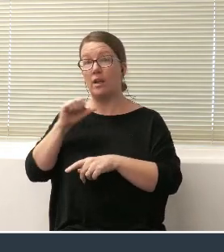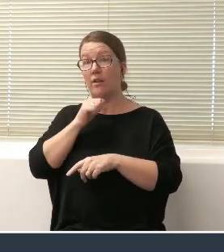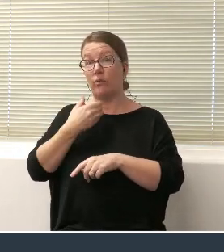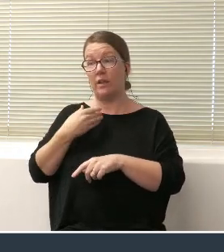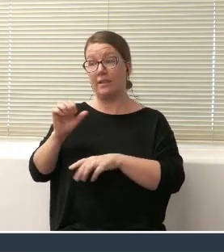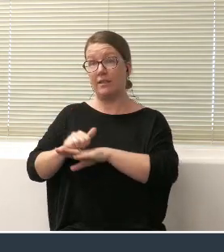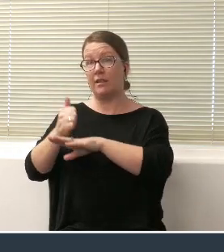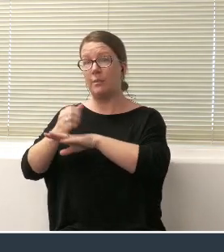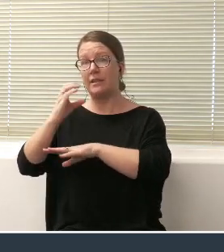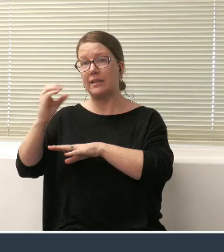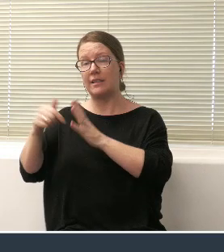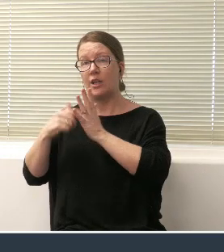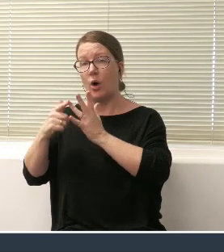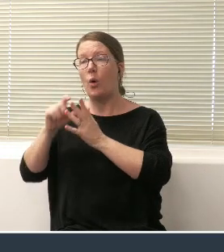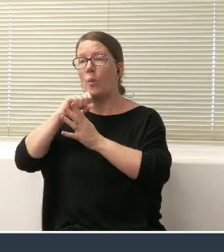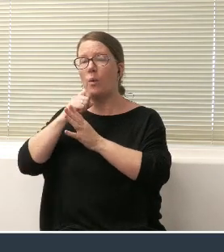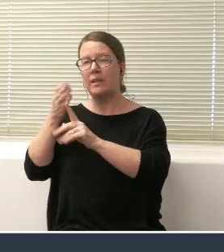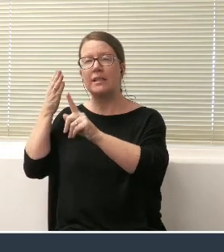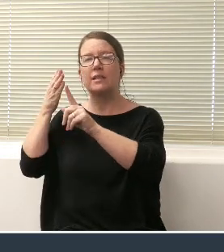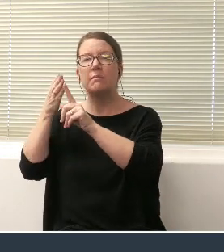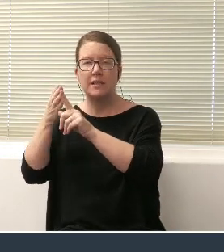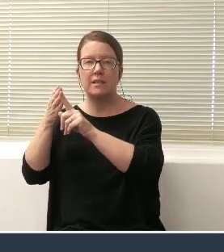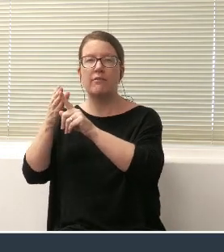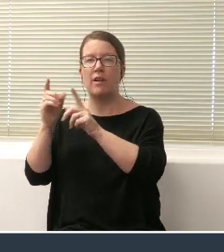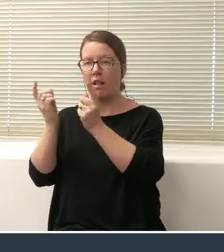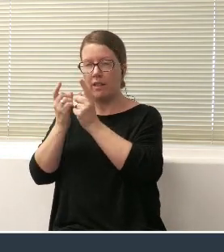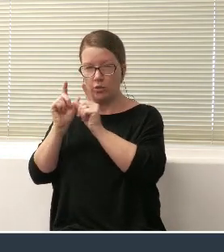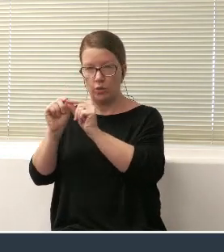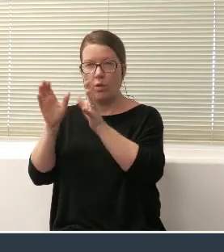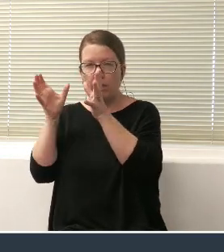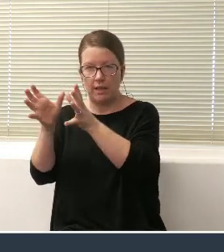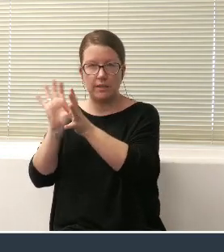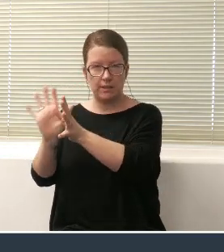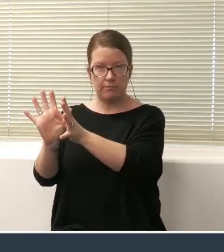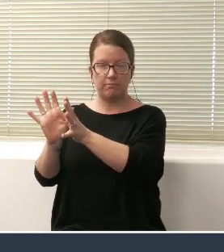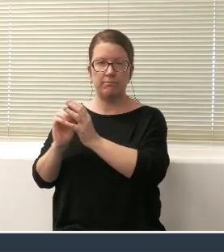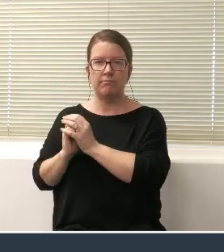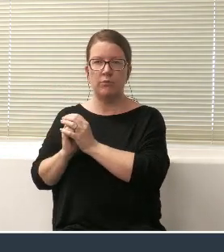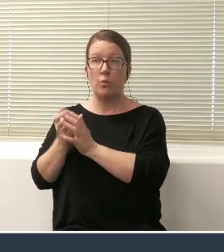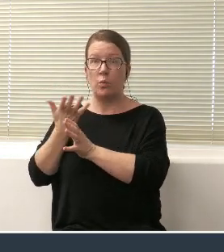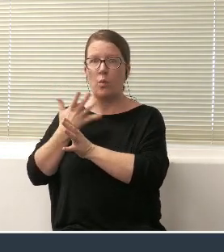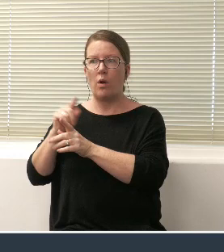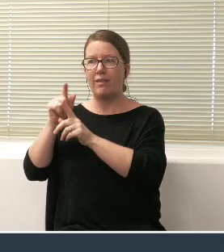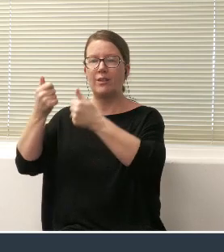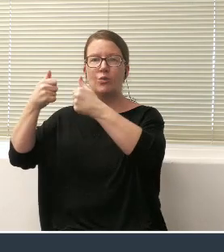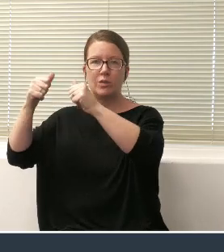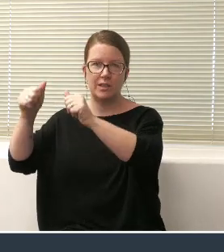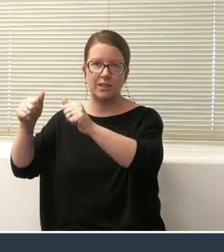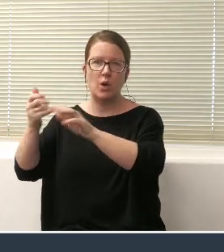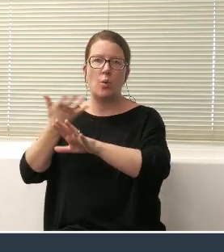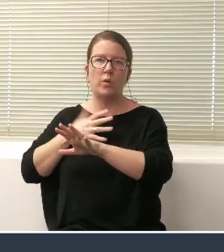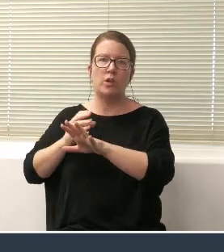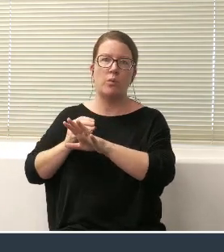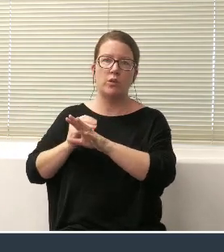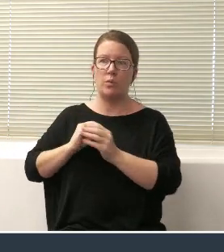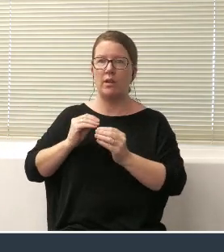to manage. We'd give it a select few things with the objective of creating something that's going to succeed, not something that's lumped with poor